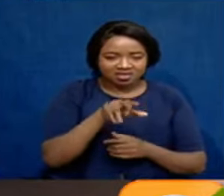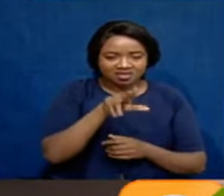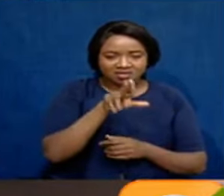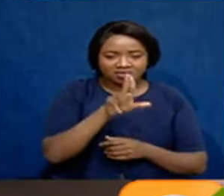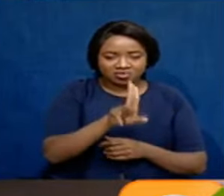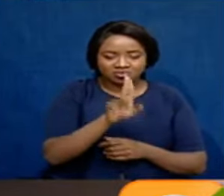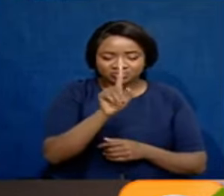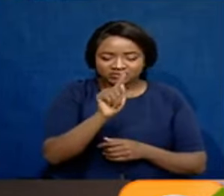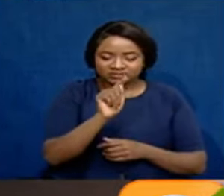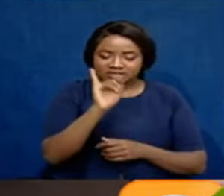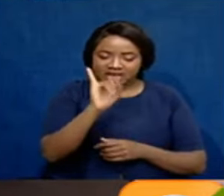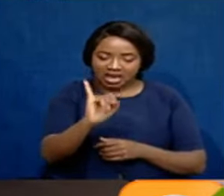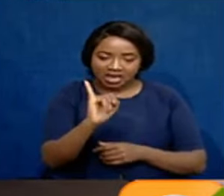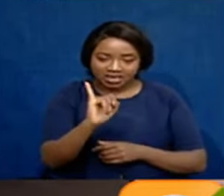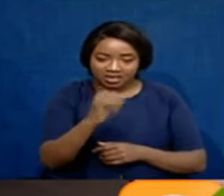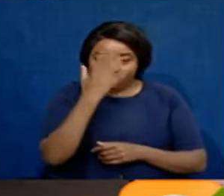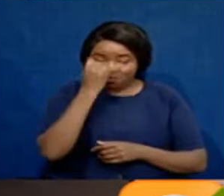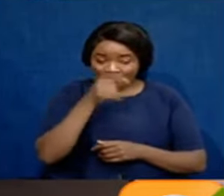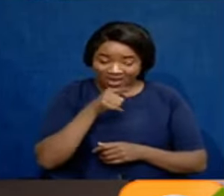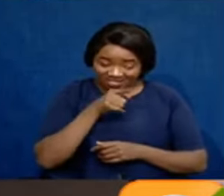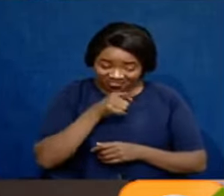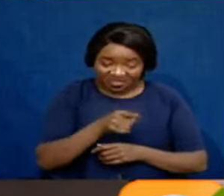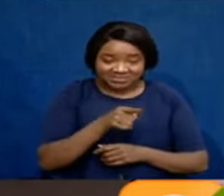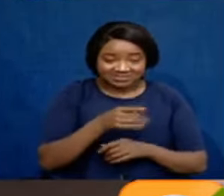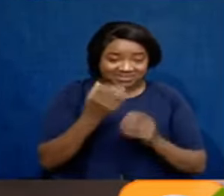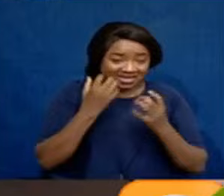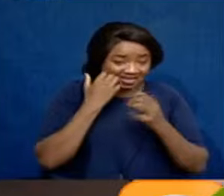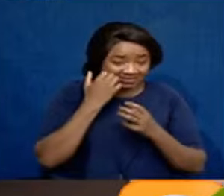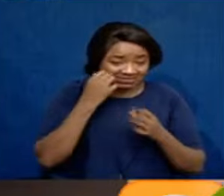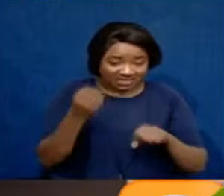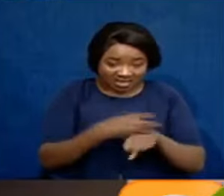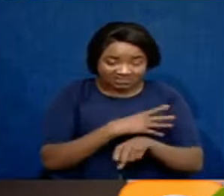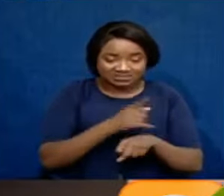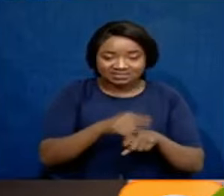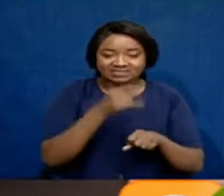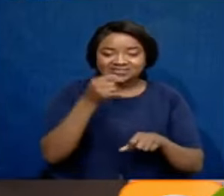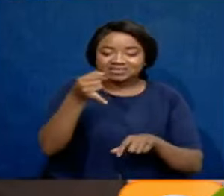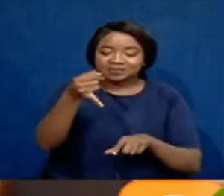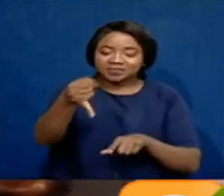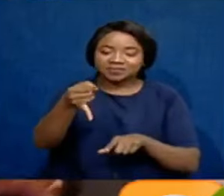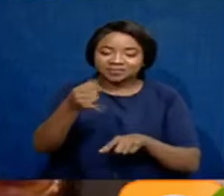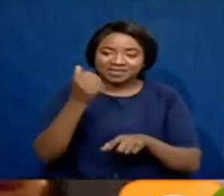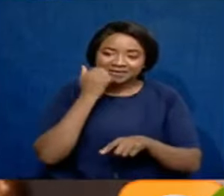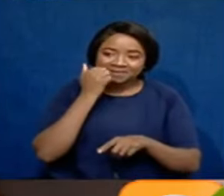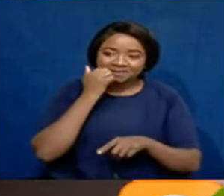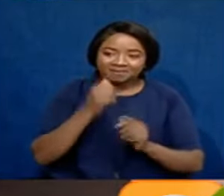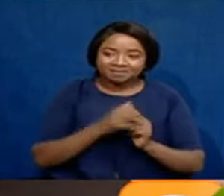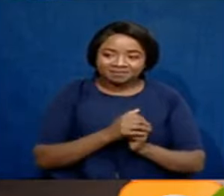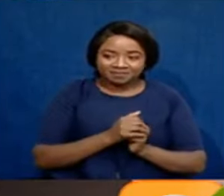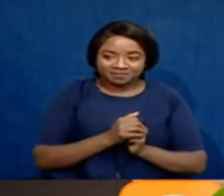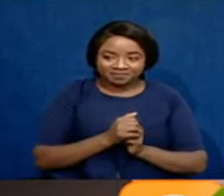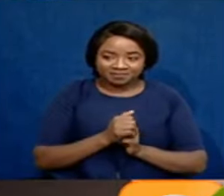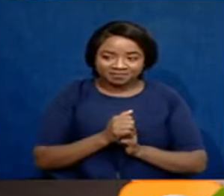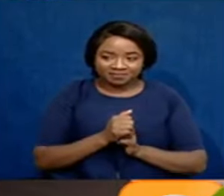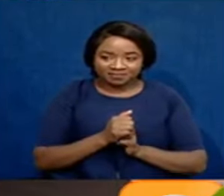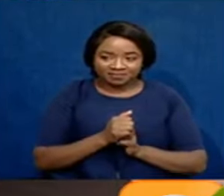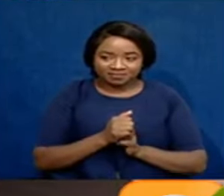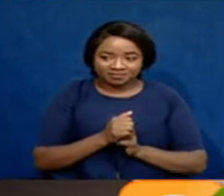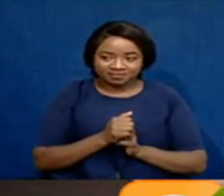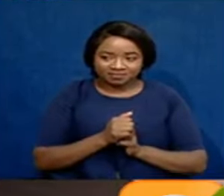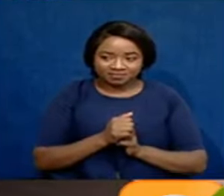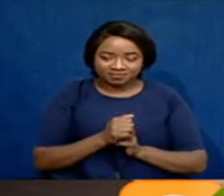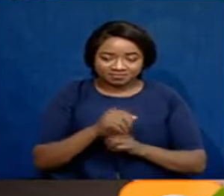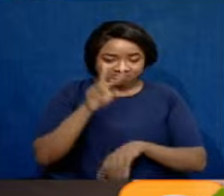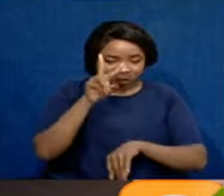Because prostate cancer is a PE disease. And even by the time the old man was telling us, he must have suffered for a very long time. So stigma